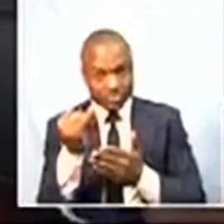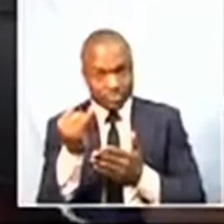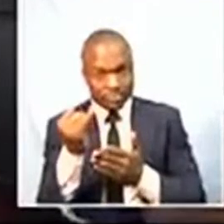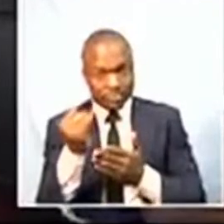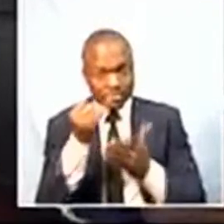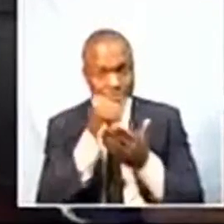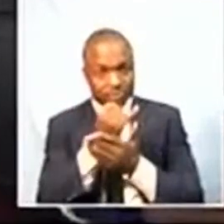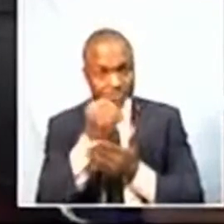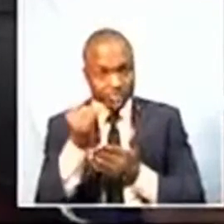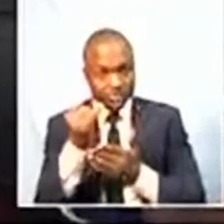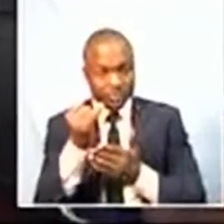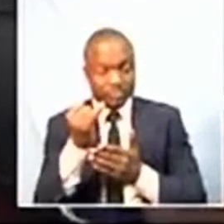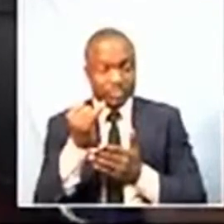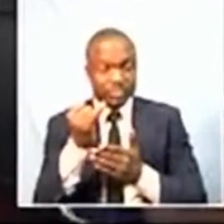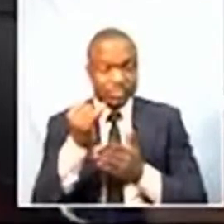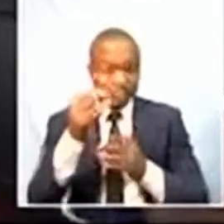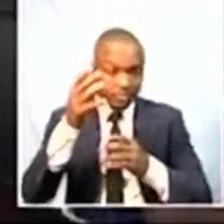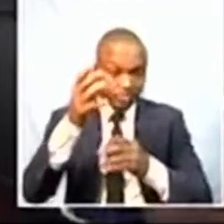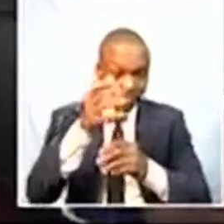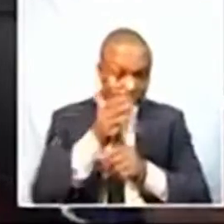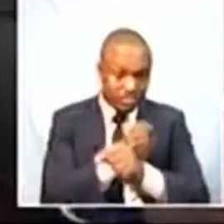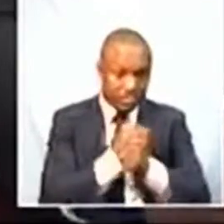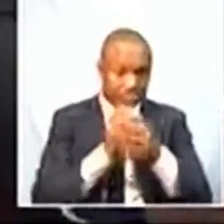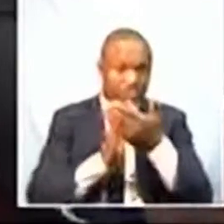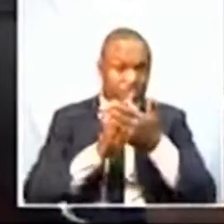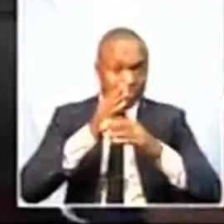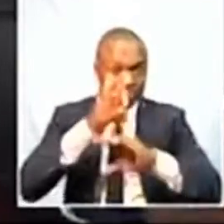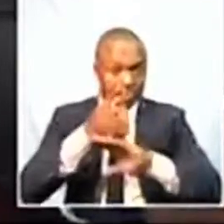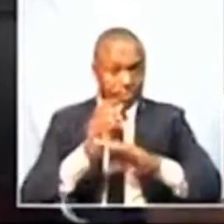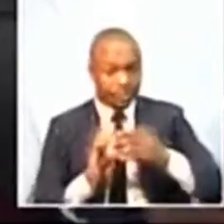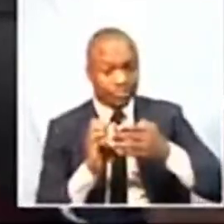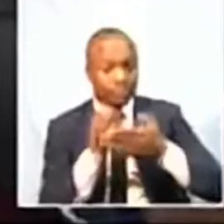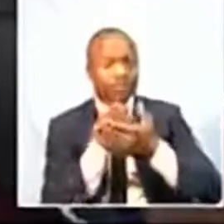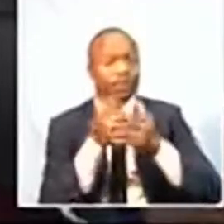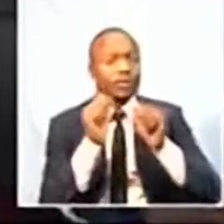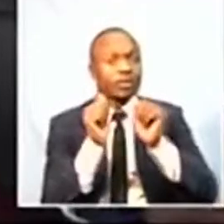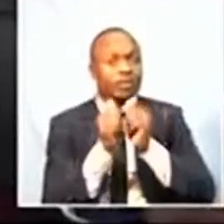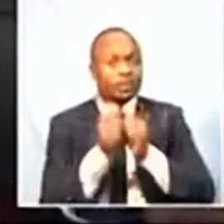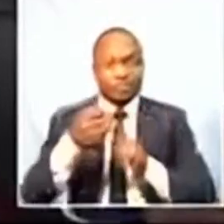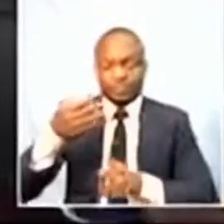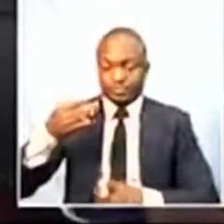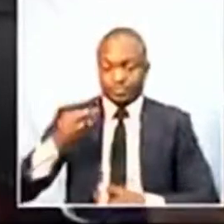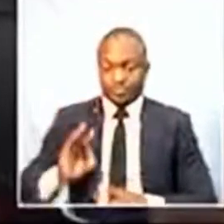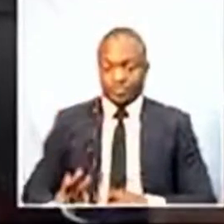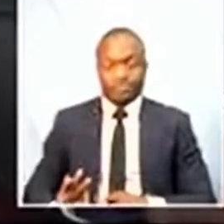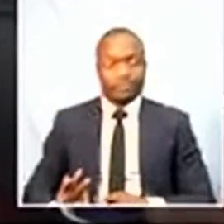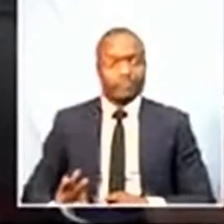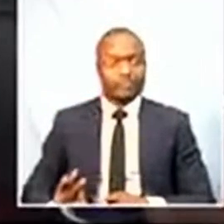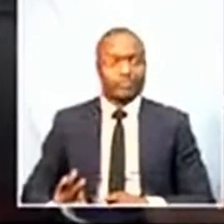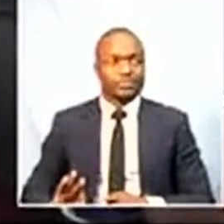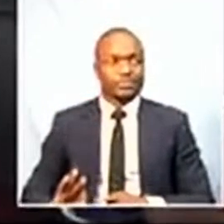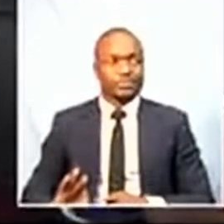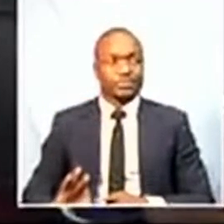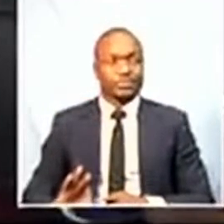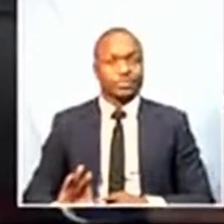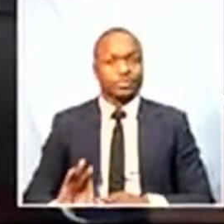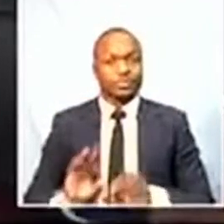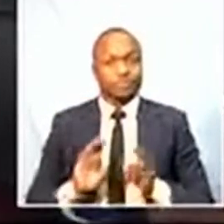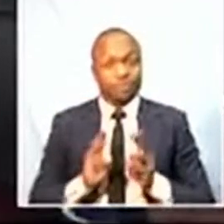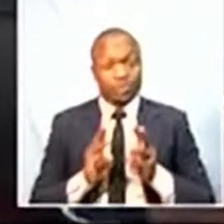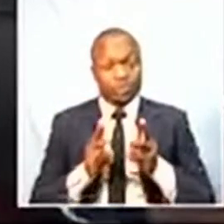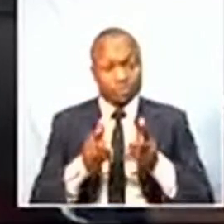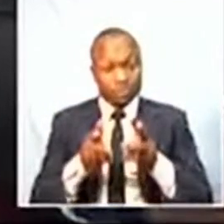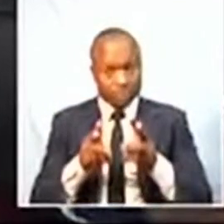the assumption that we got after we had engagements with the beneficiaries, from the way